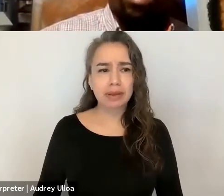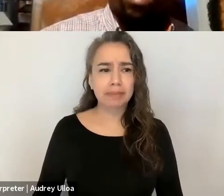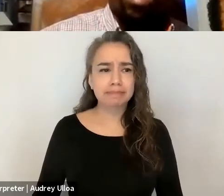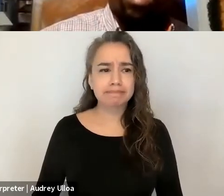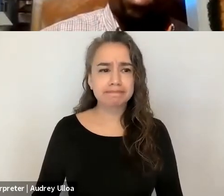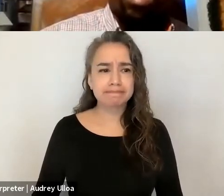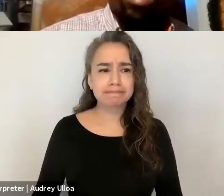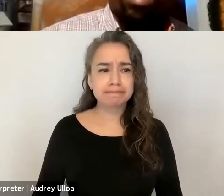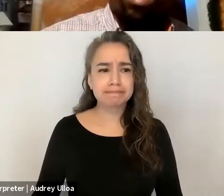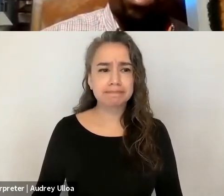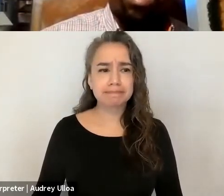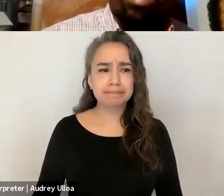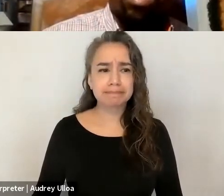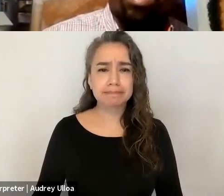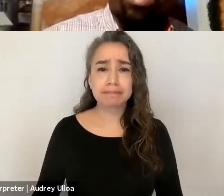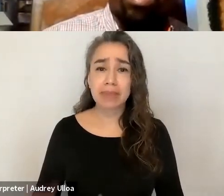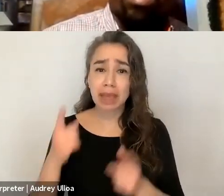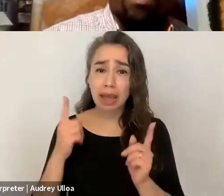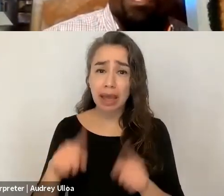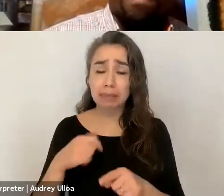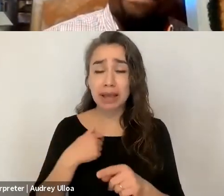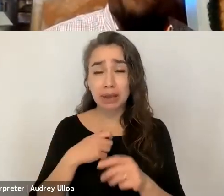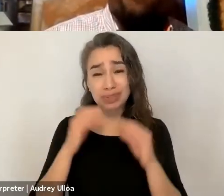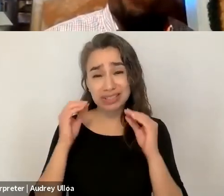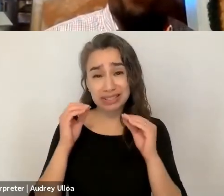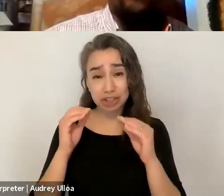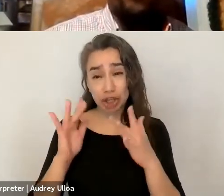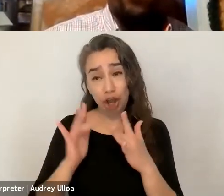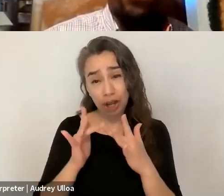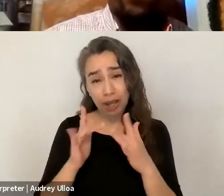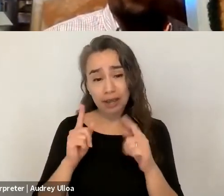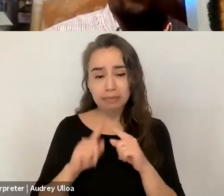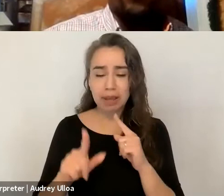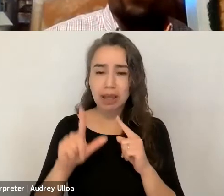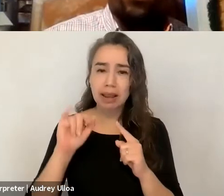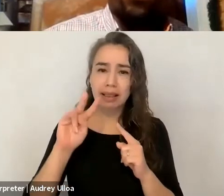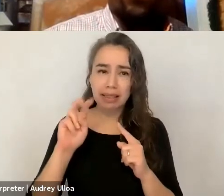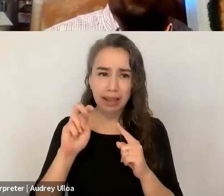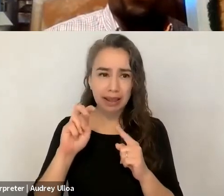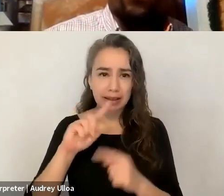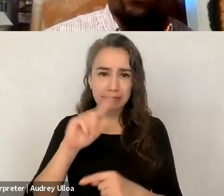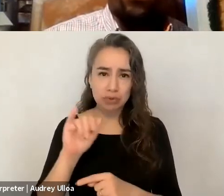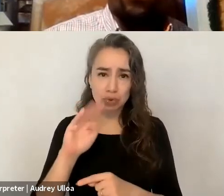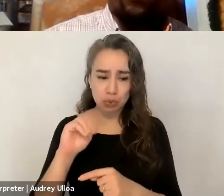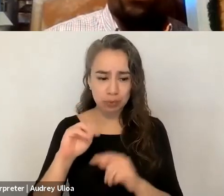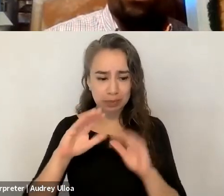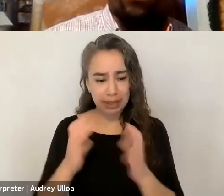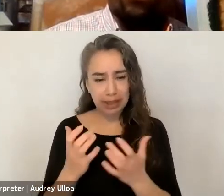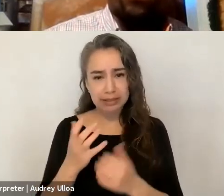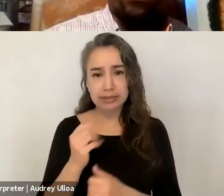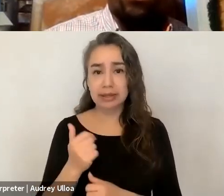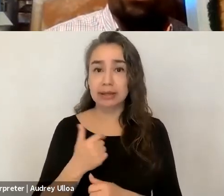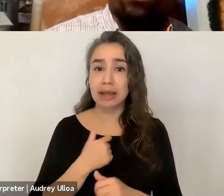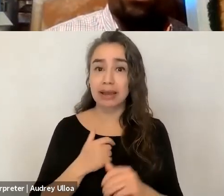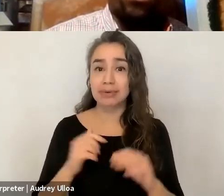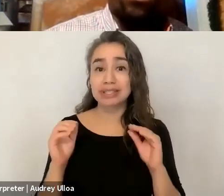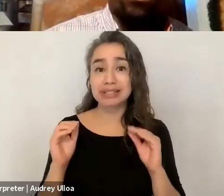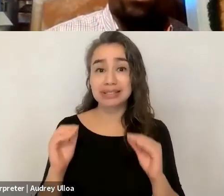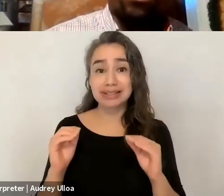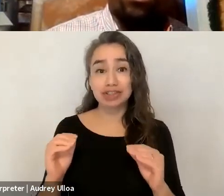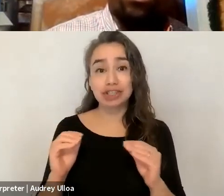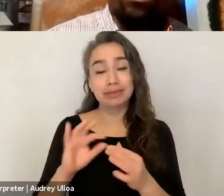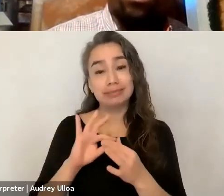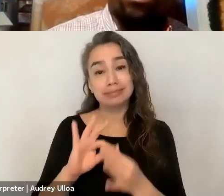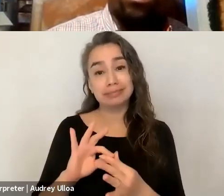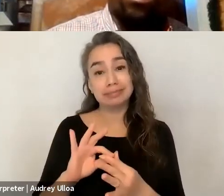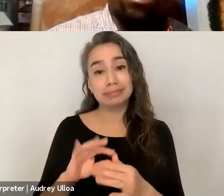teaching online, but it was a live Zoom class. And I was teaching about